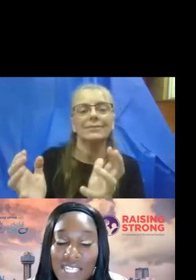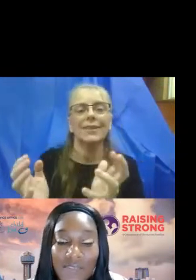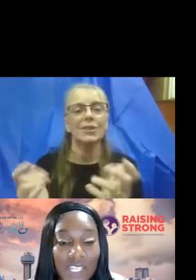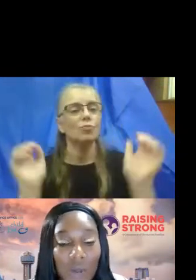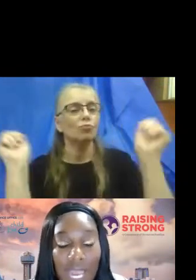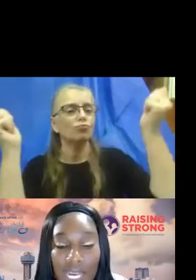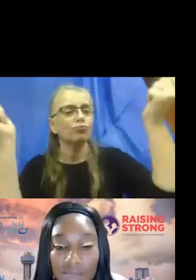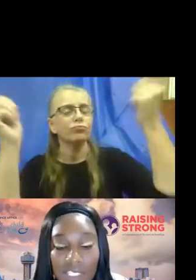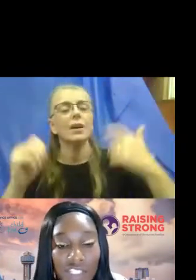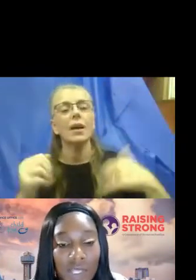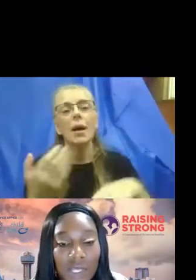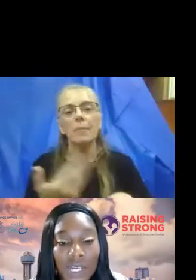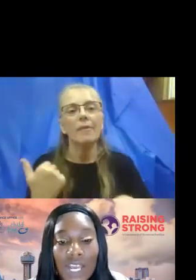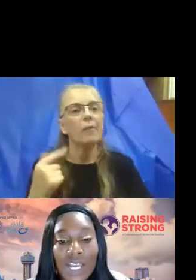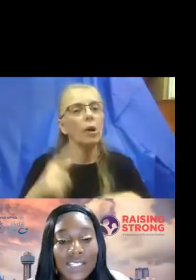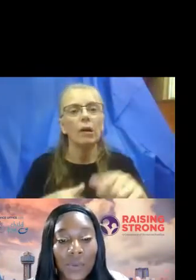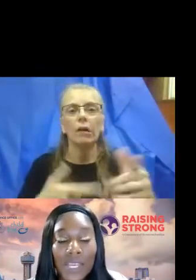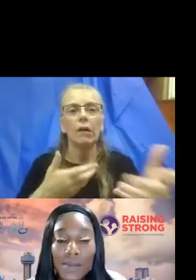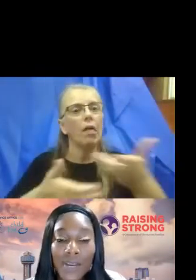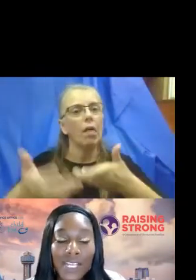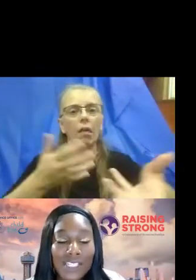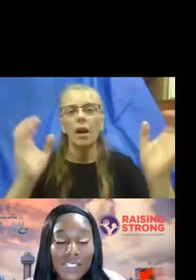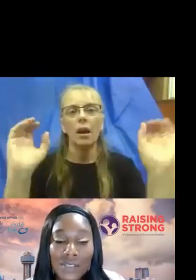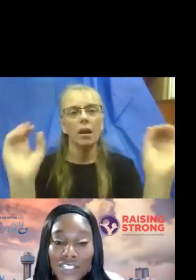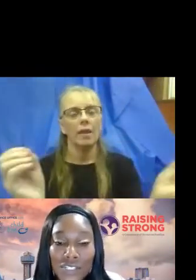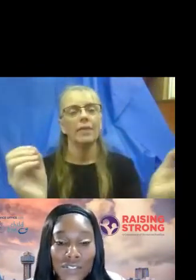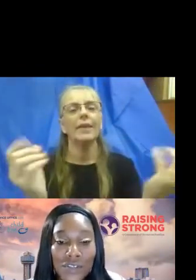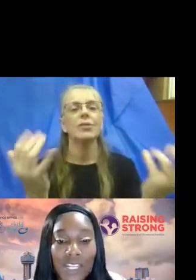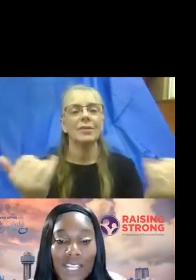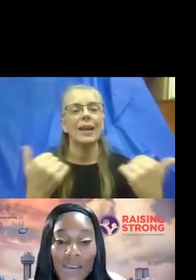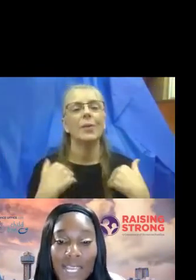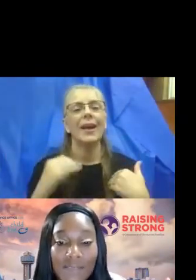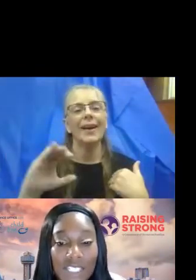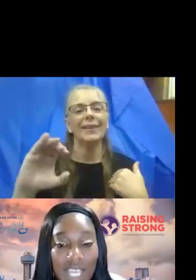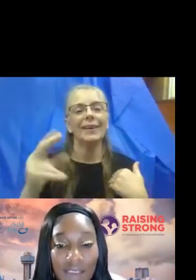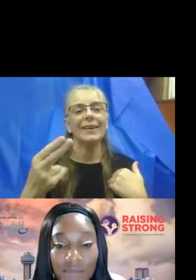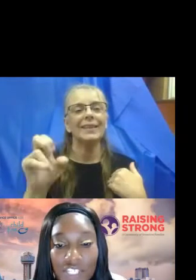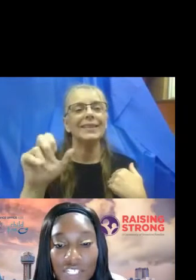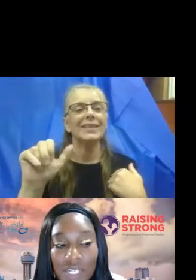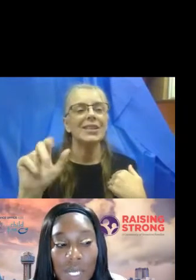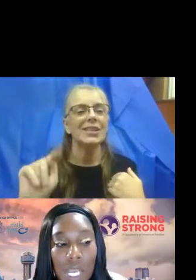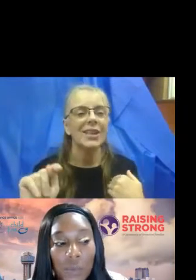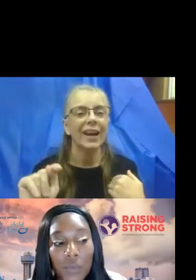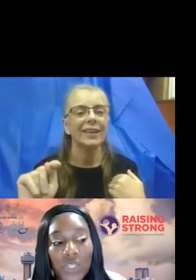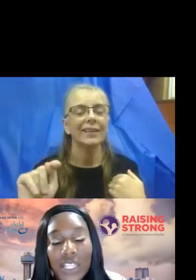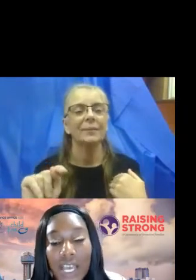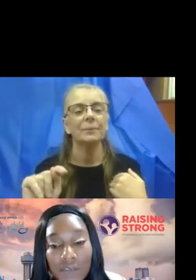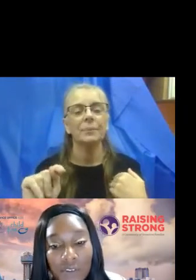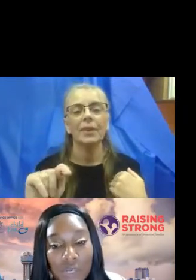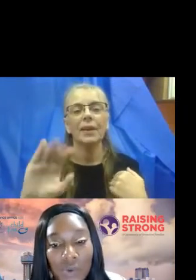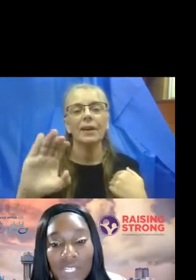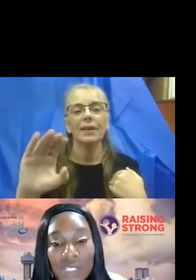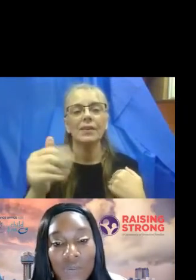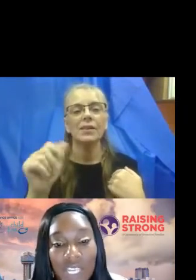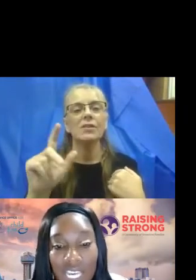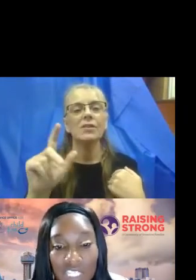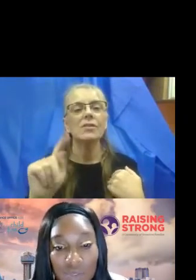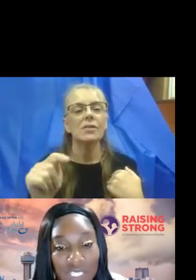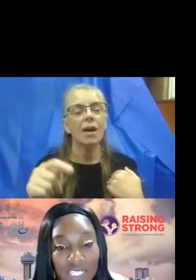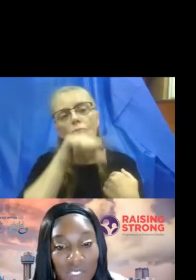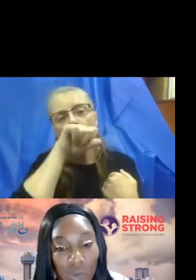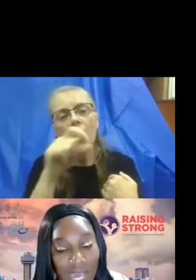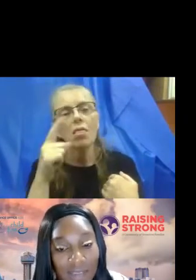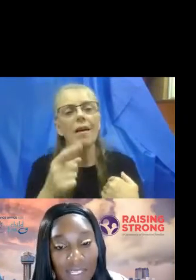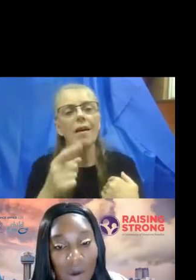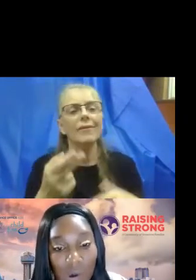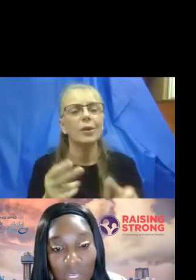all couldn't even interact with each other. So we upgraded, used Zoom, and now we have this chat feature, and we would love for you all to engage with